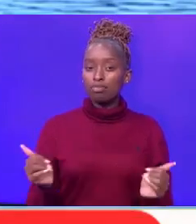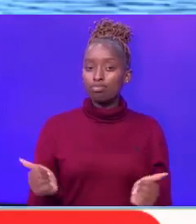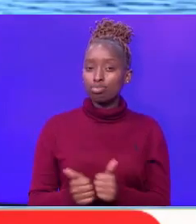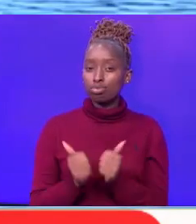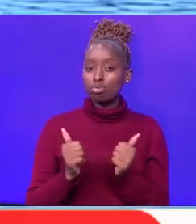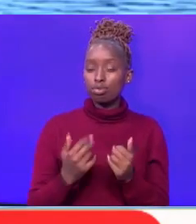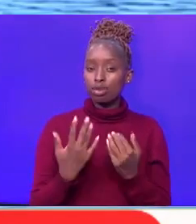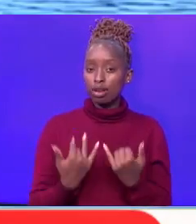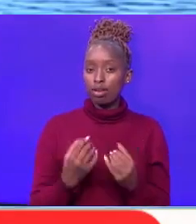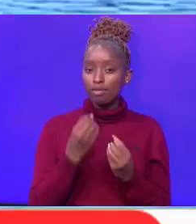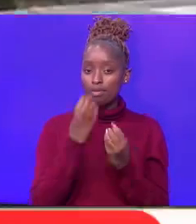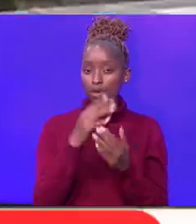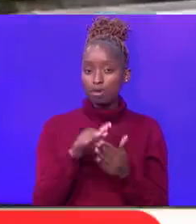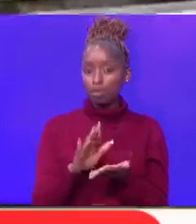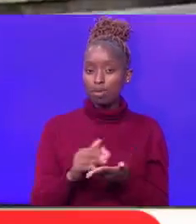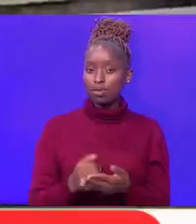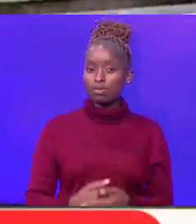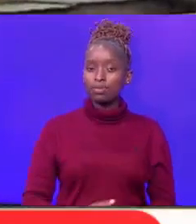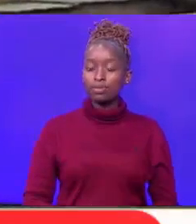us.